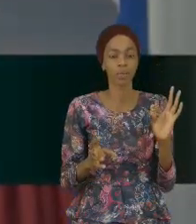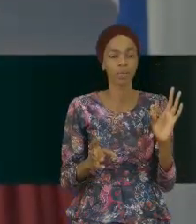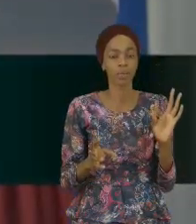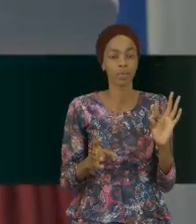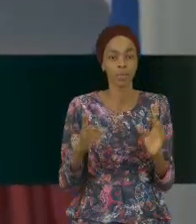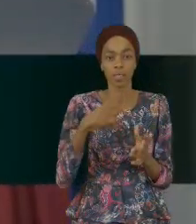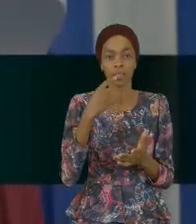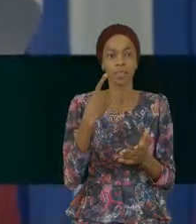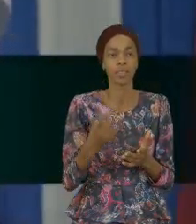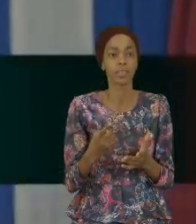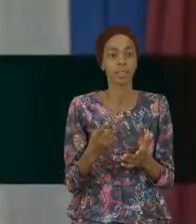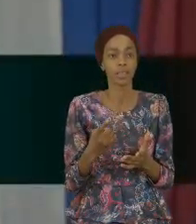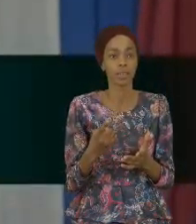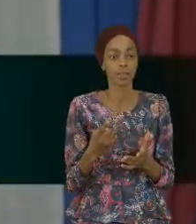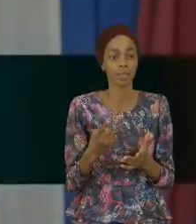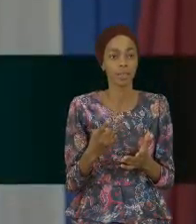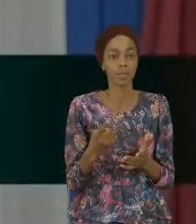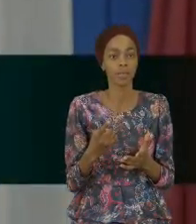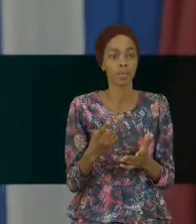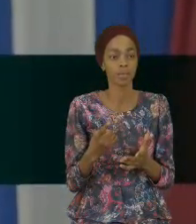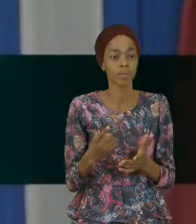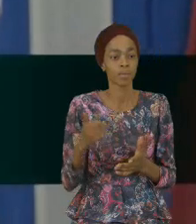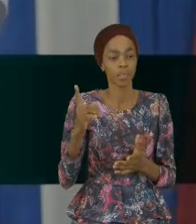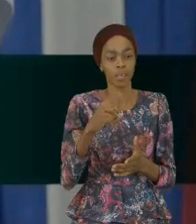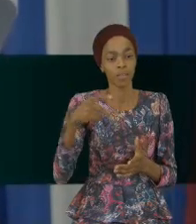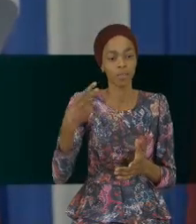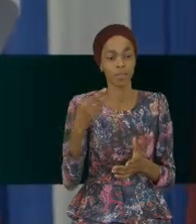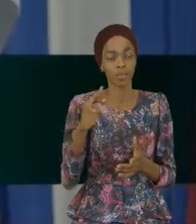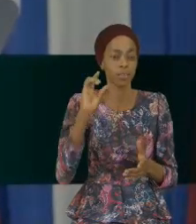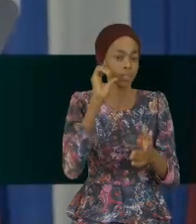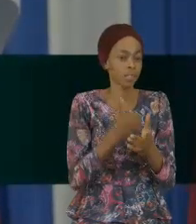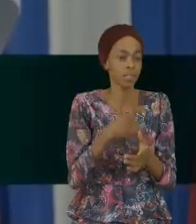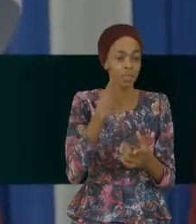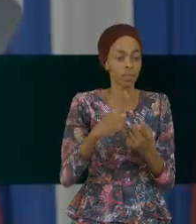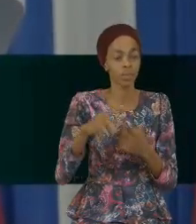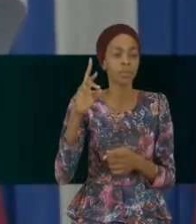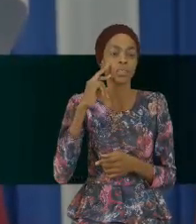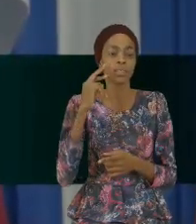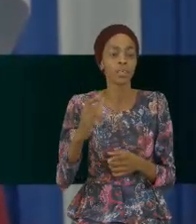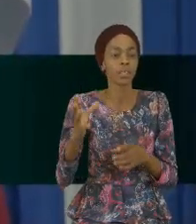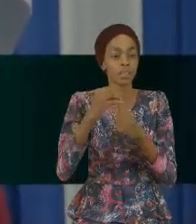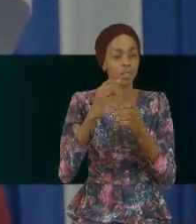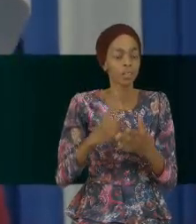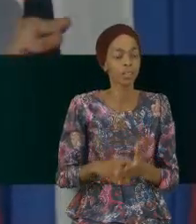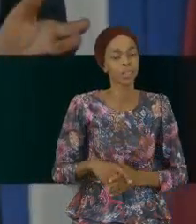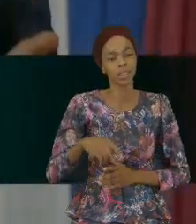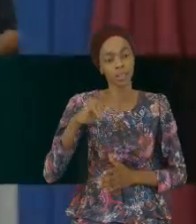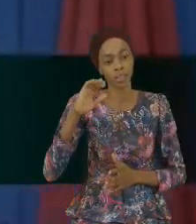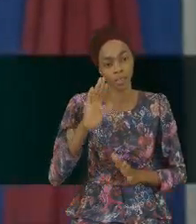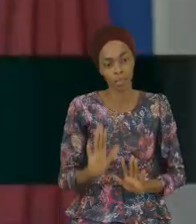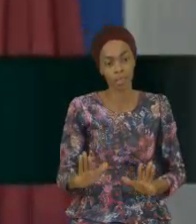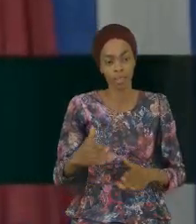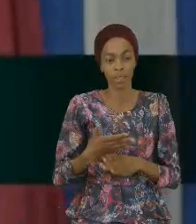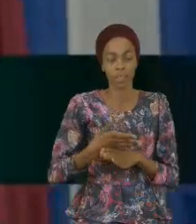It says, and Pharaoh's daughter said unto her, that is unto Miriam, the senior